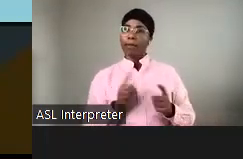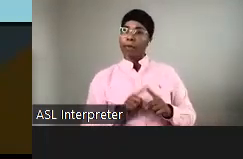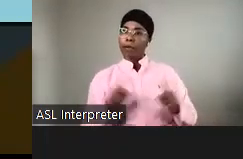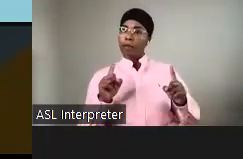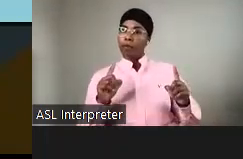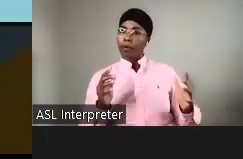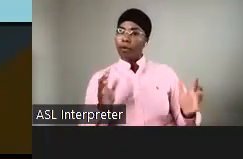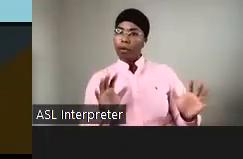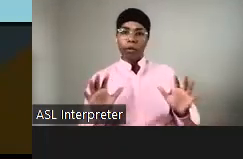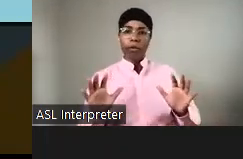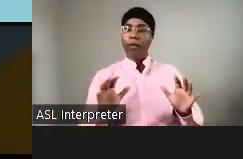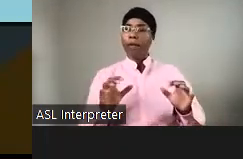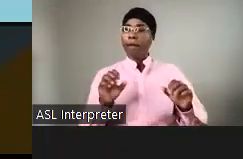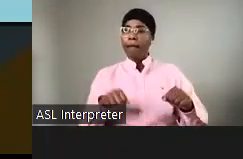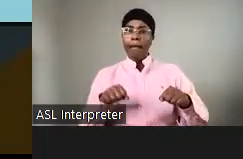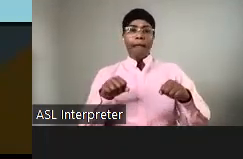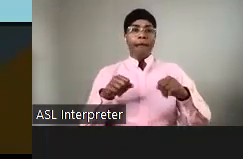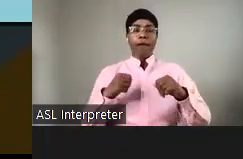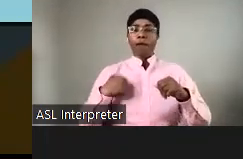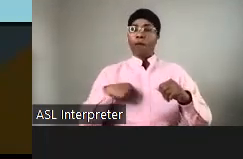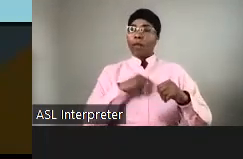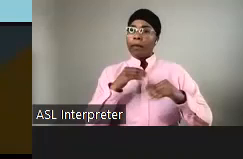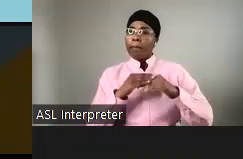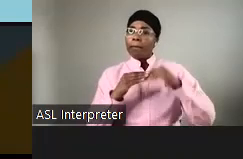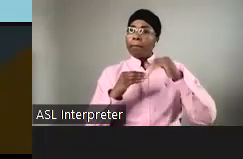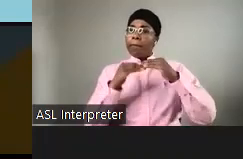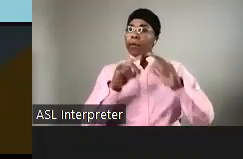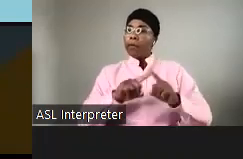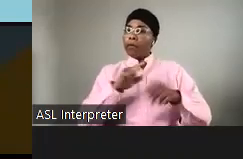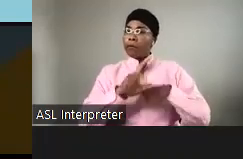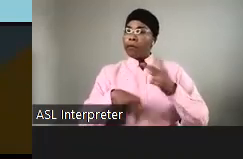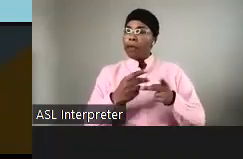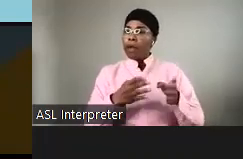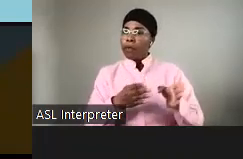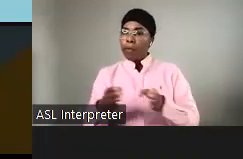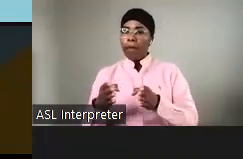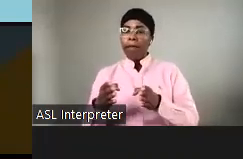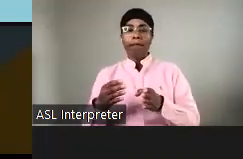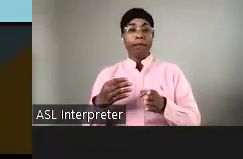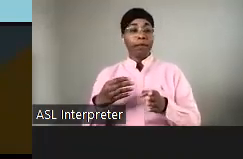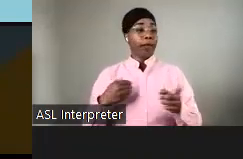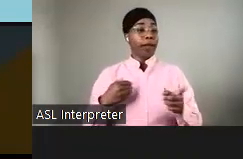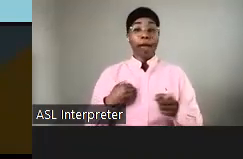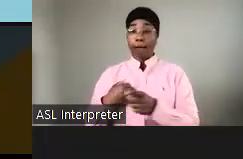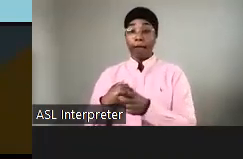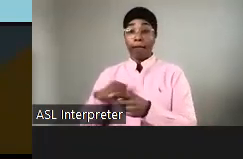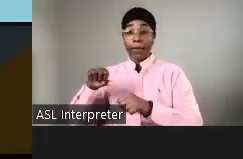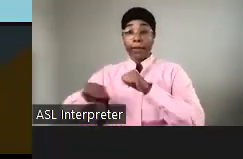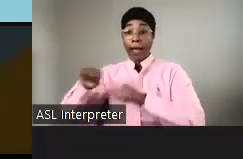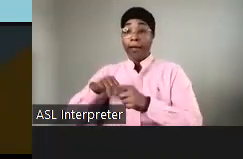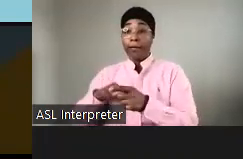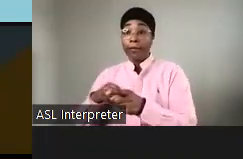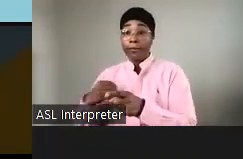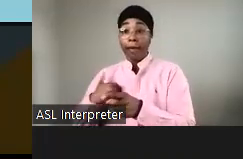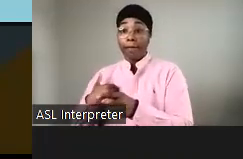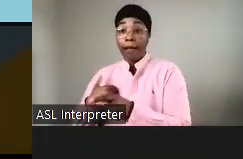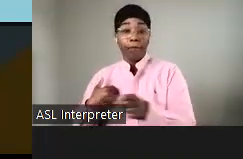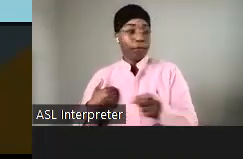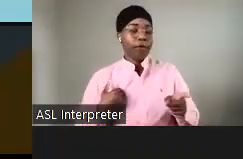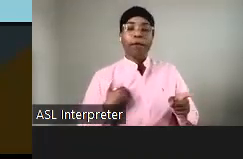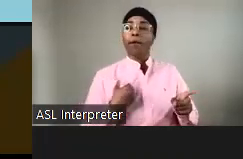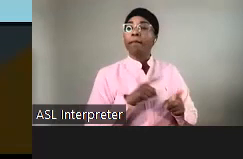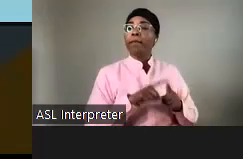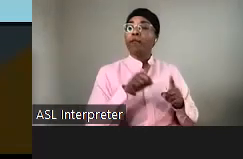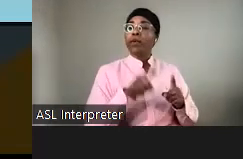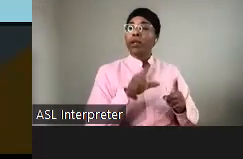the ecological framework pieces and the community engagement framework pieces cooked into it, so that it wasn't,